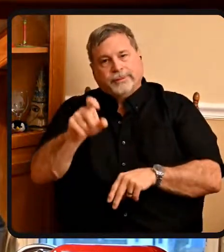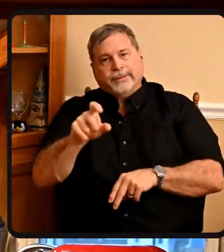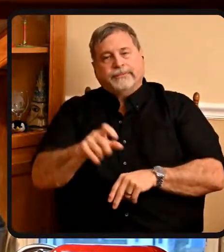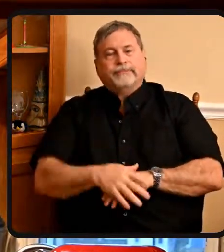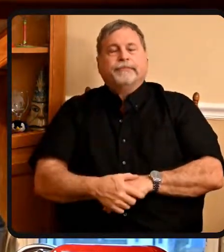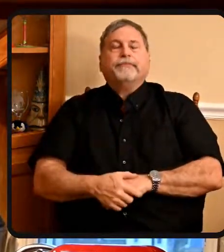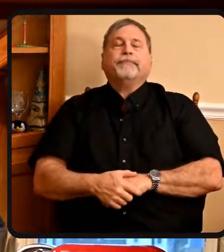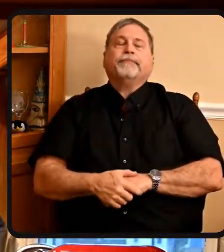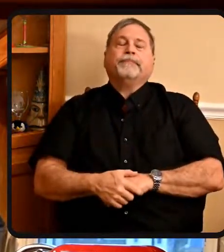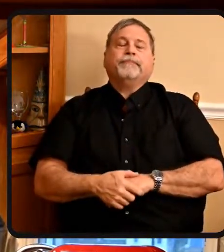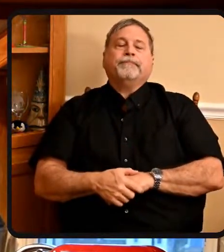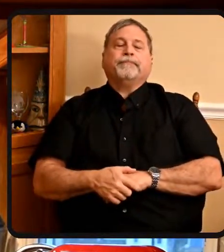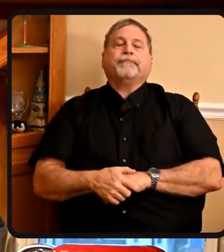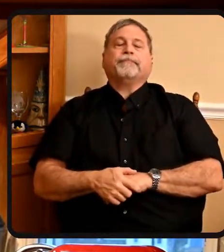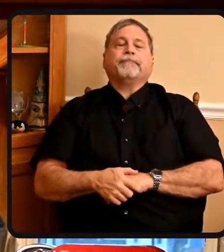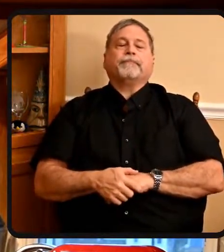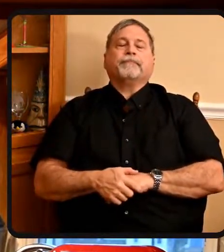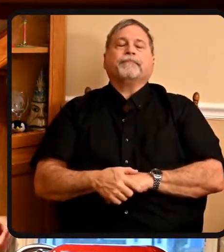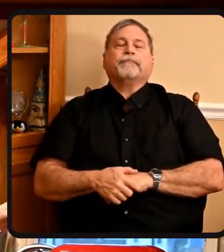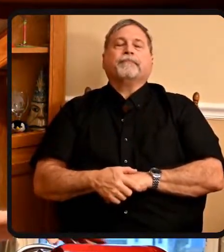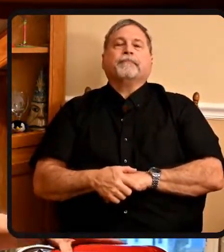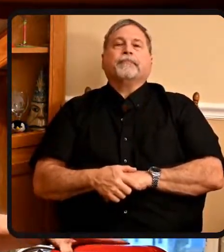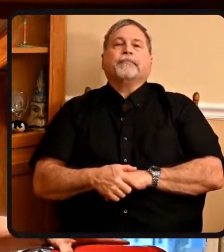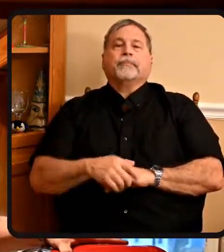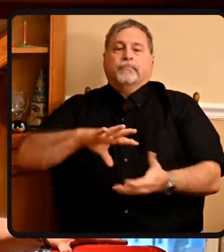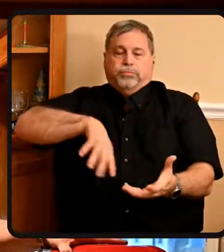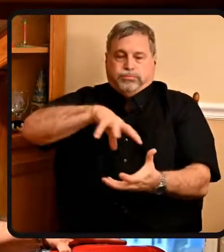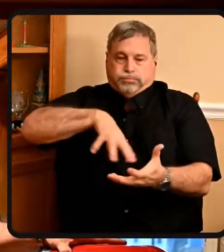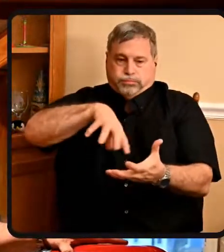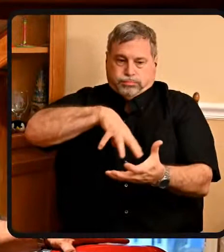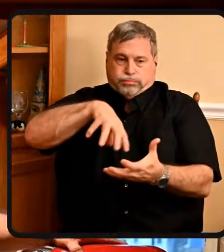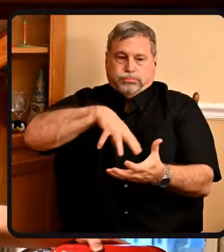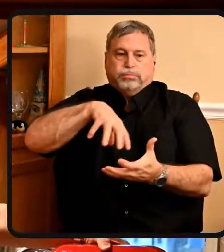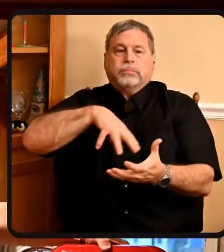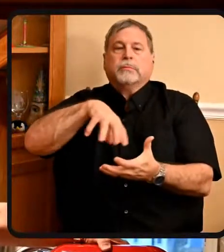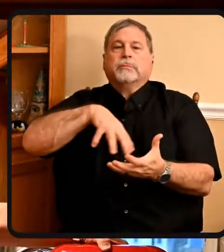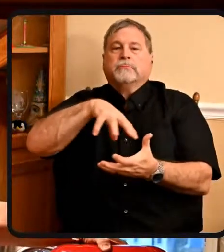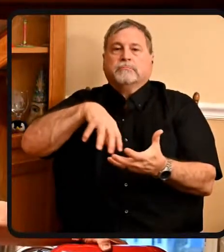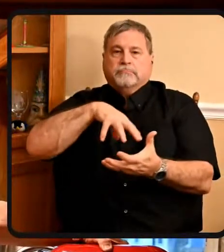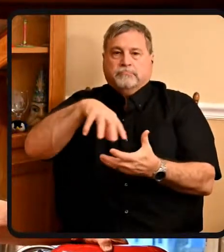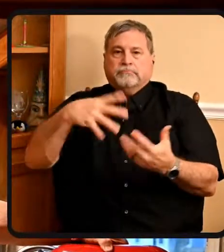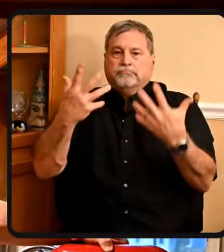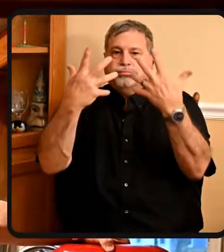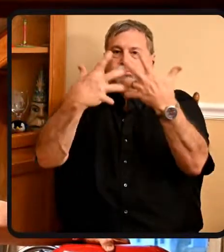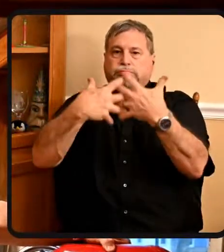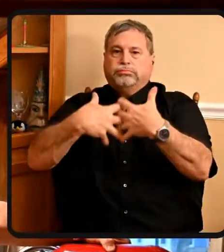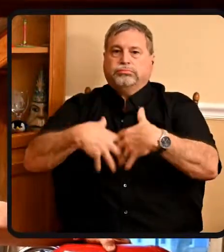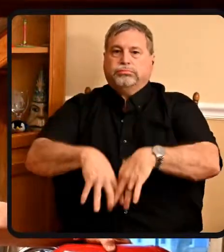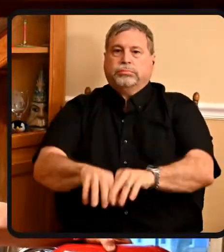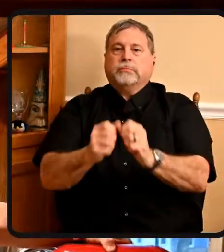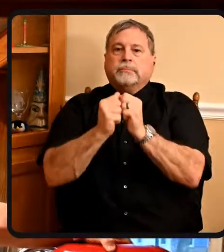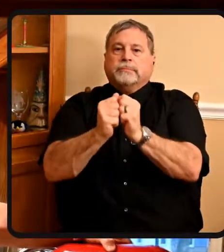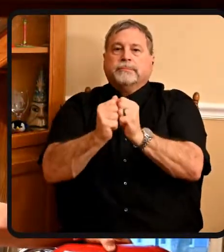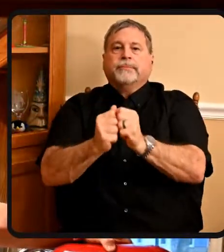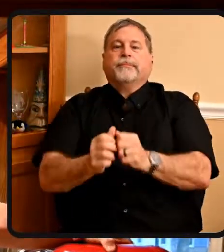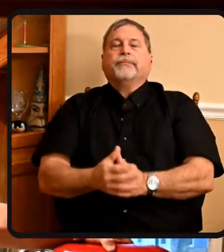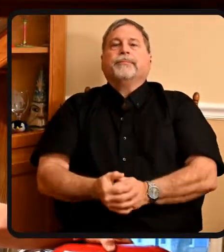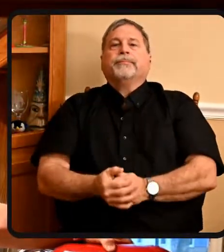salt. Okay, you're going to need that. We're going to bring the mixer up, kind of incorporate that